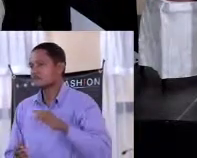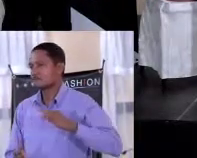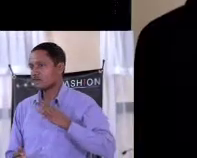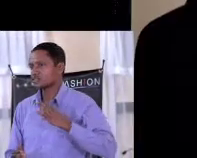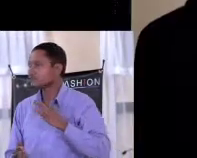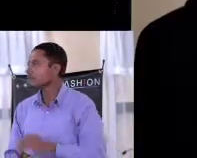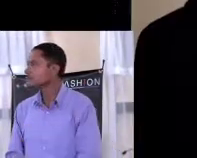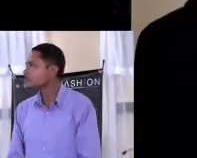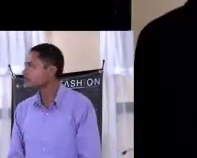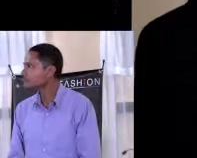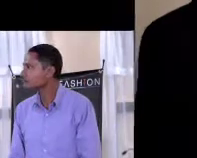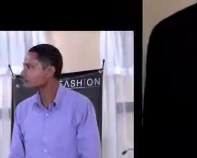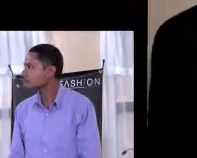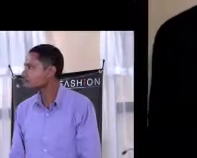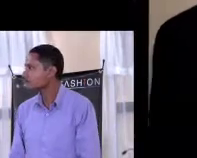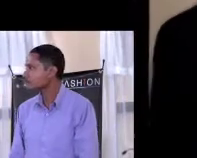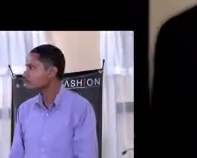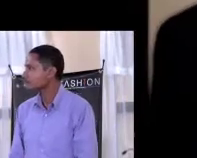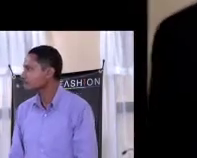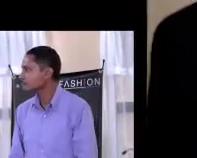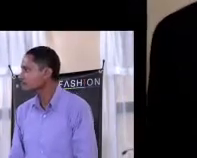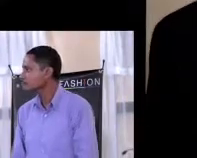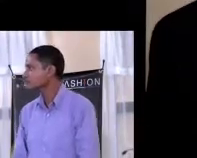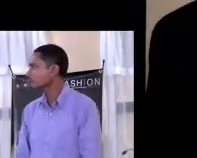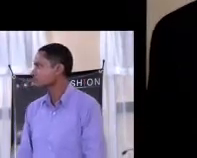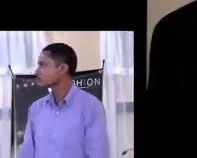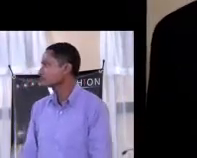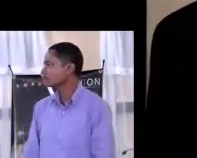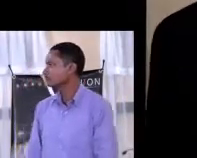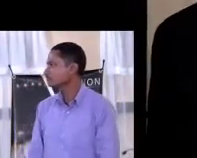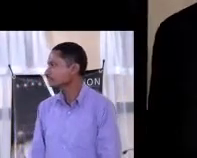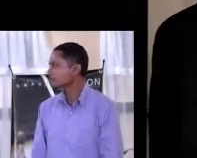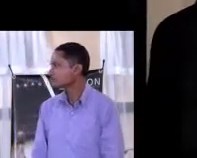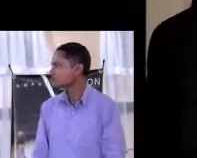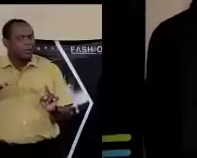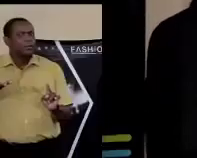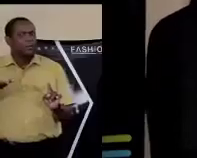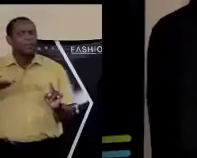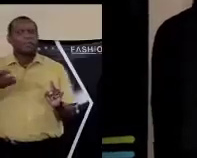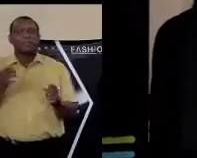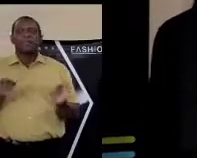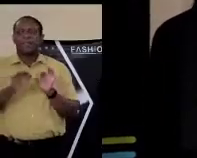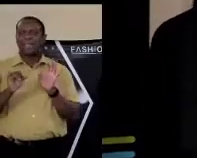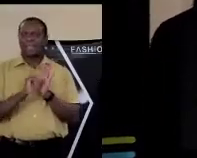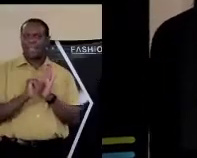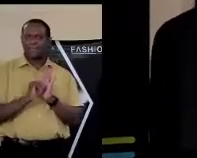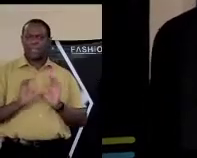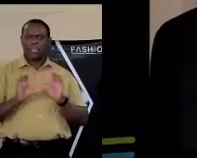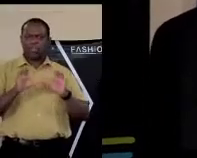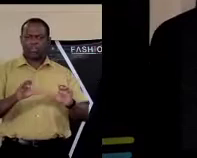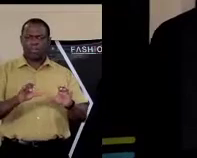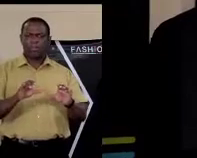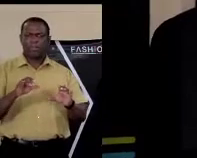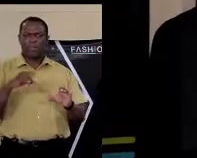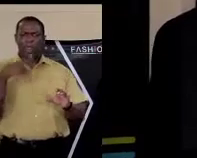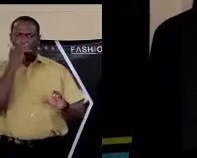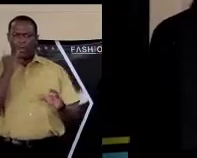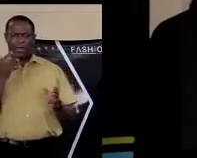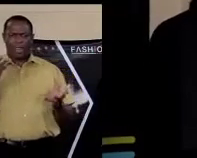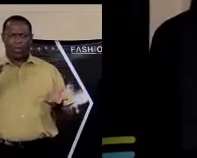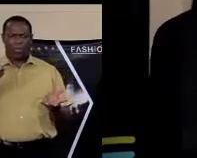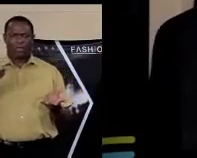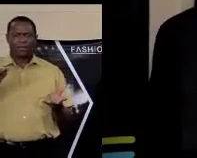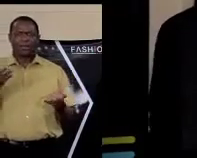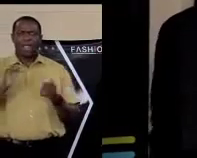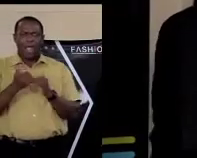the major point is in identifying what is this Caribbean aesthetic and how do we pay